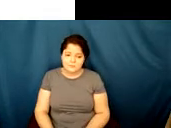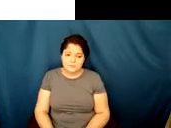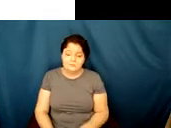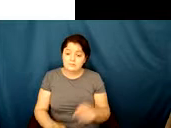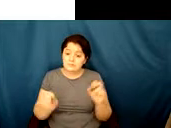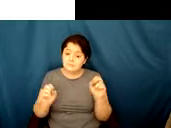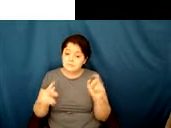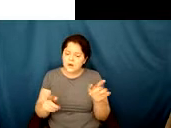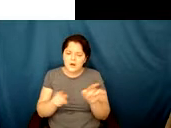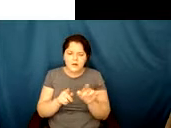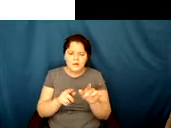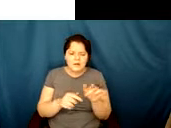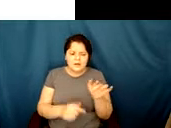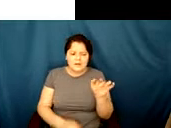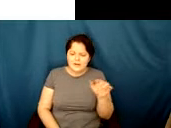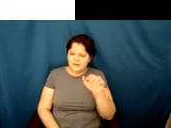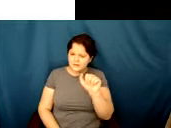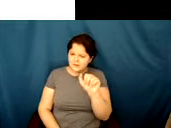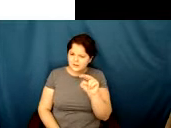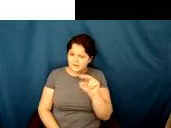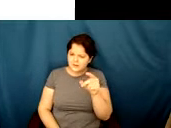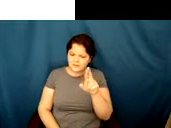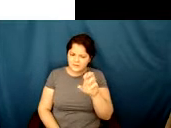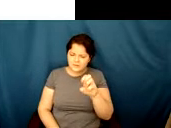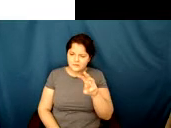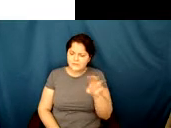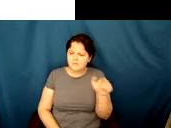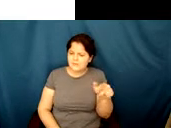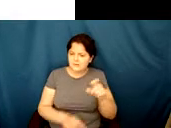All right, we also have Andrew on the phone.